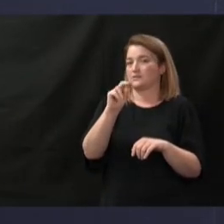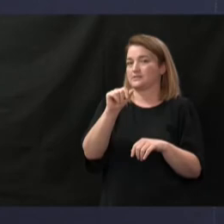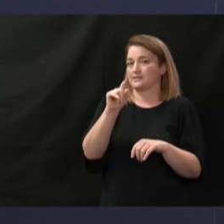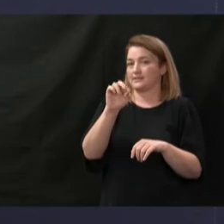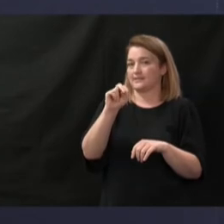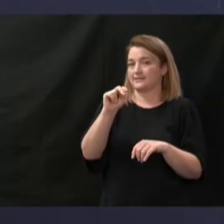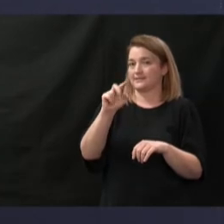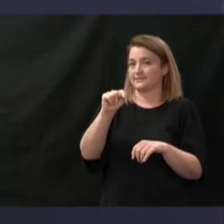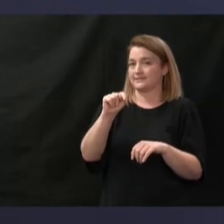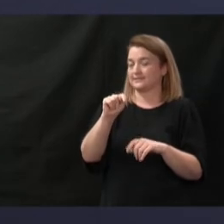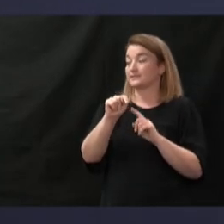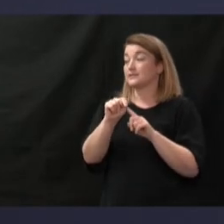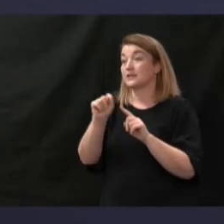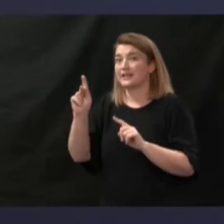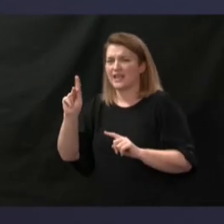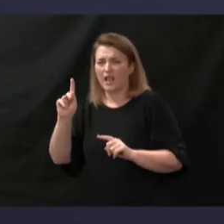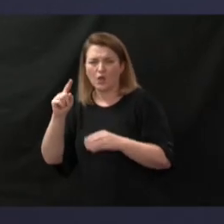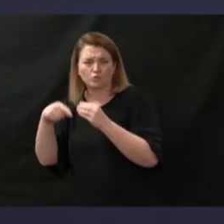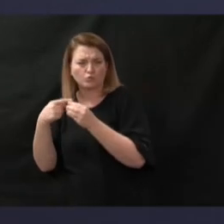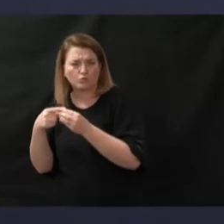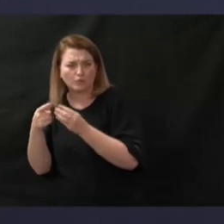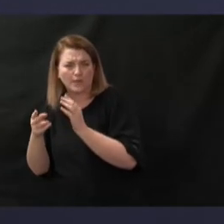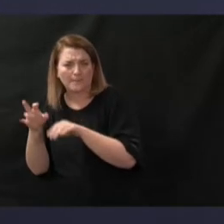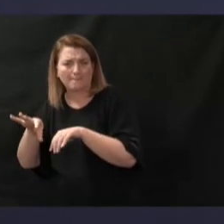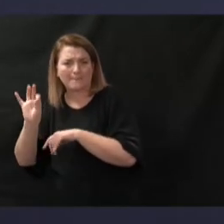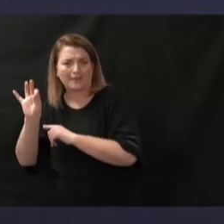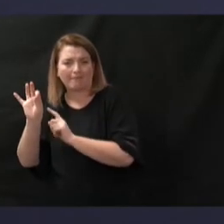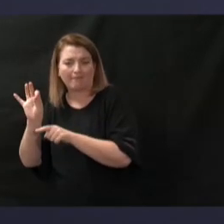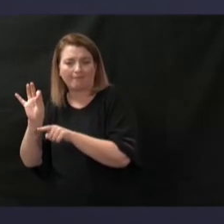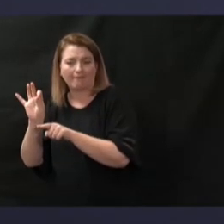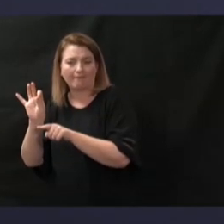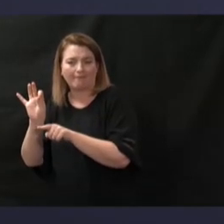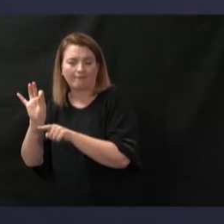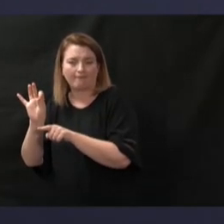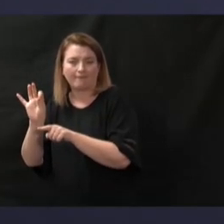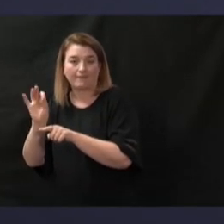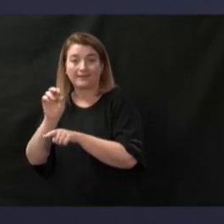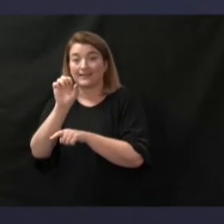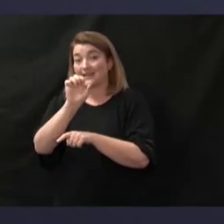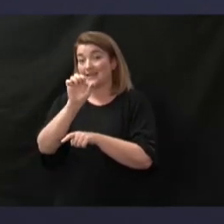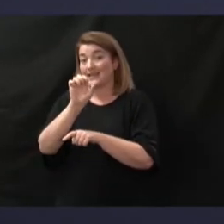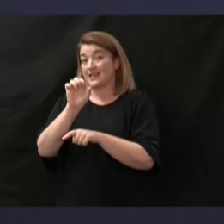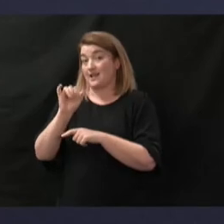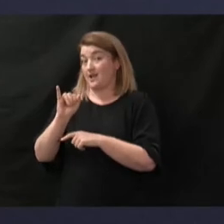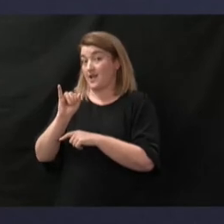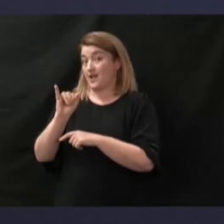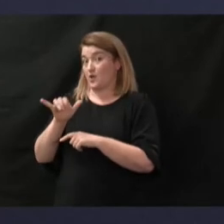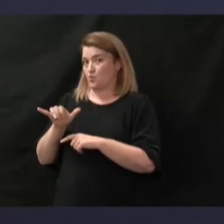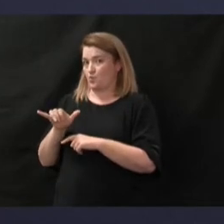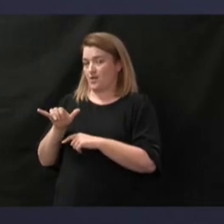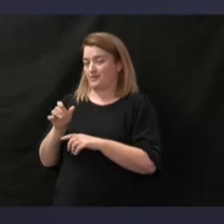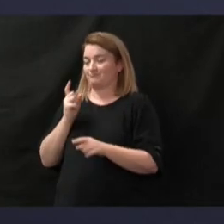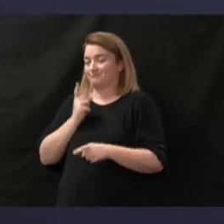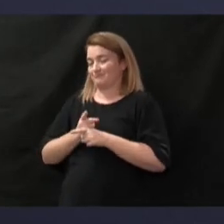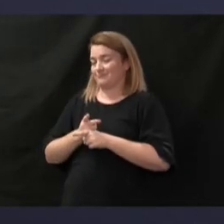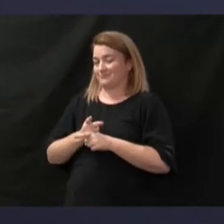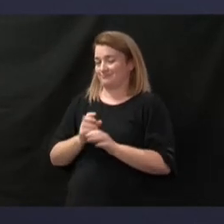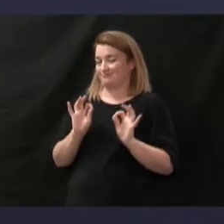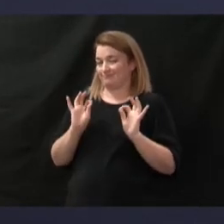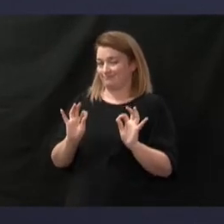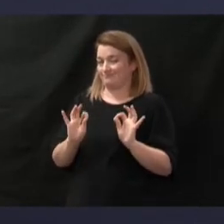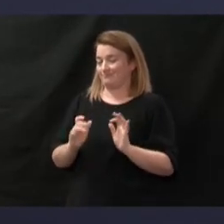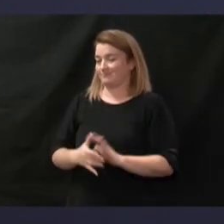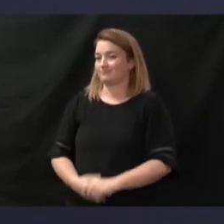the K to spell the sound of K? What letters come after it? E, I, and Y. Okay,